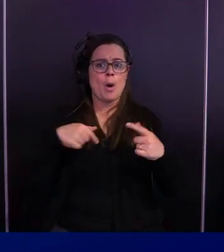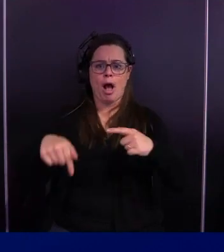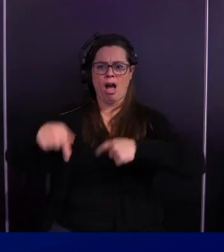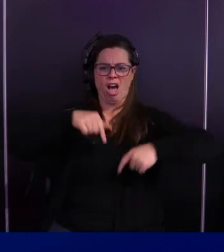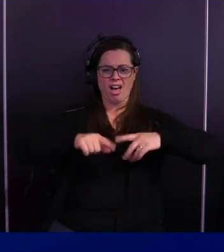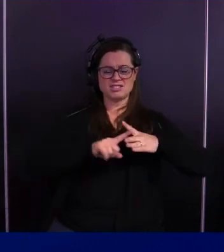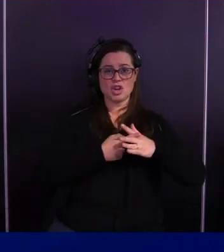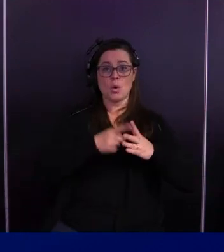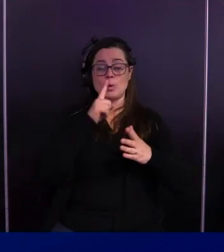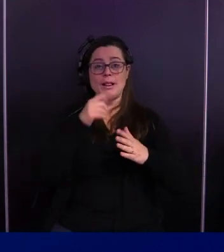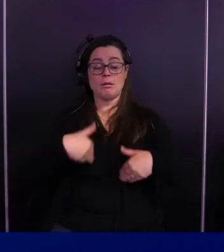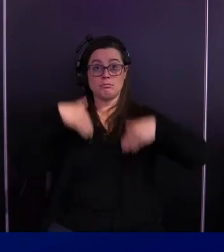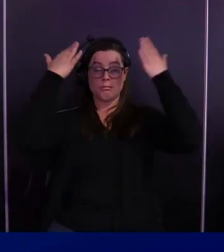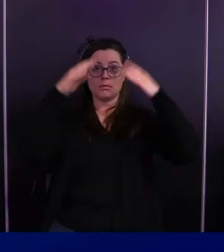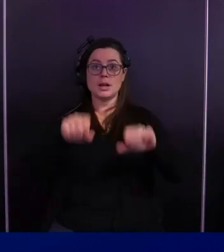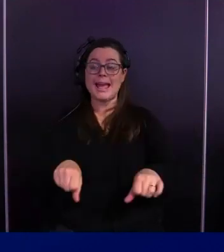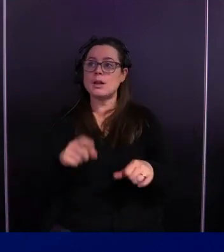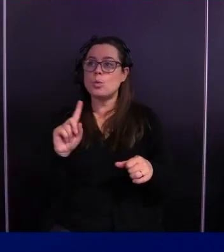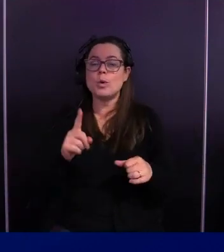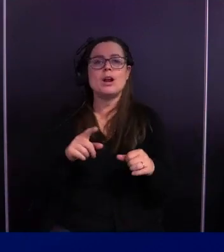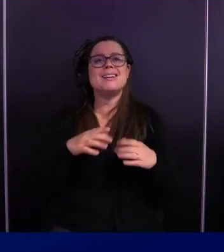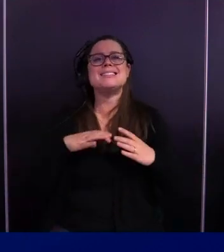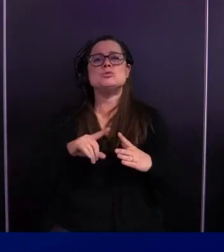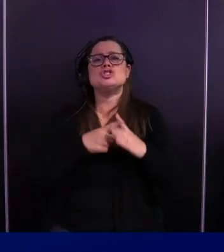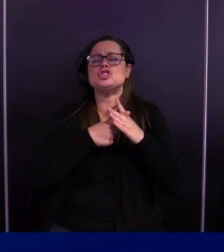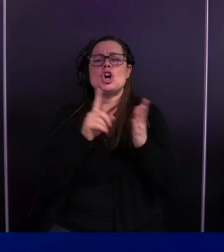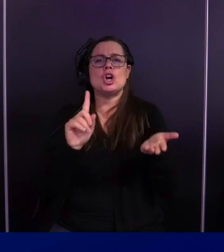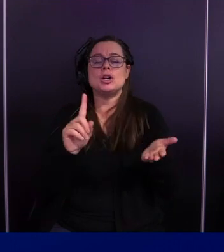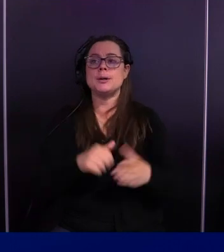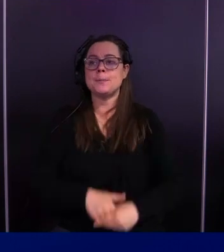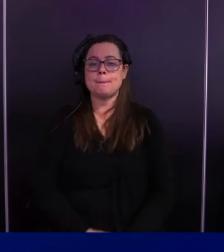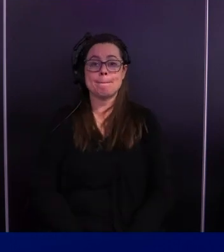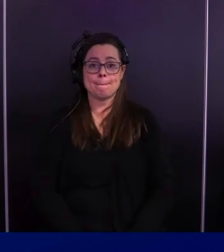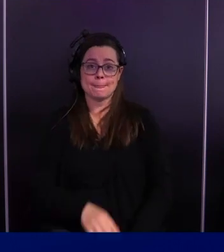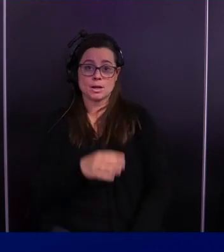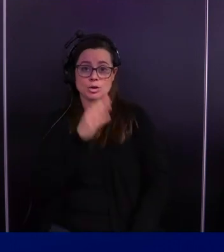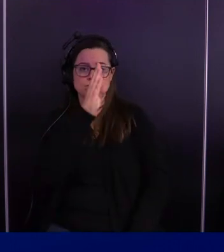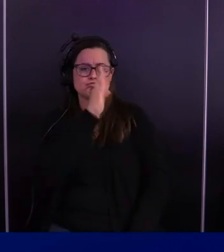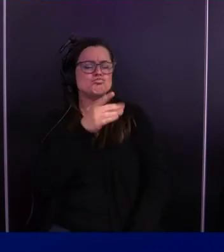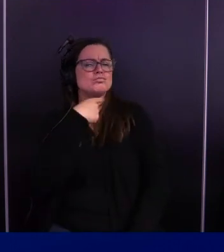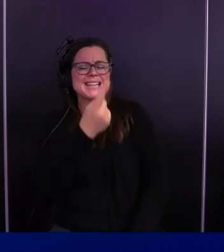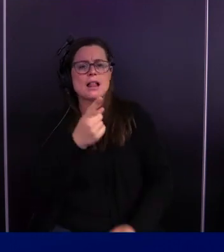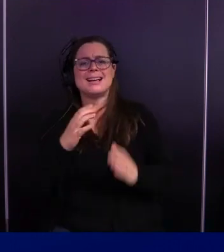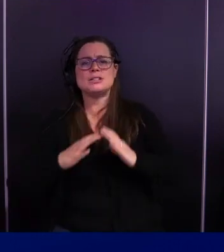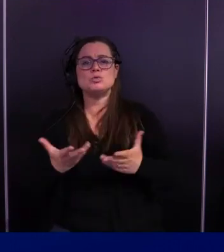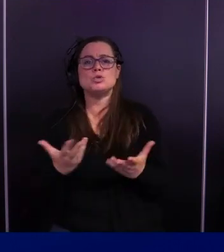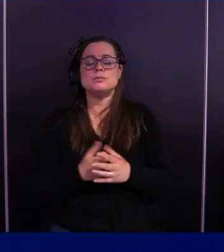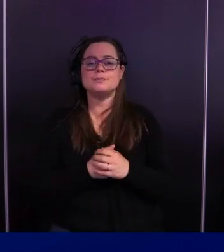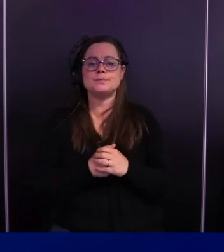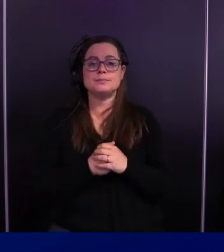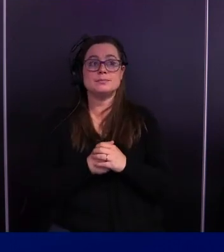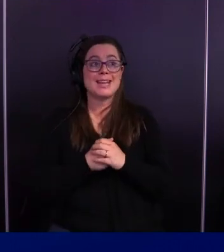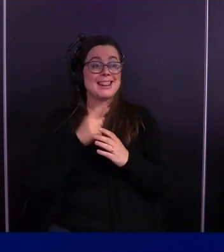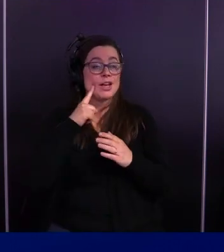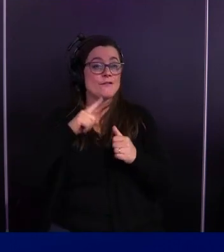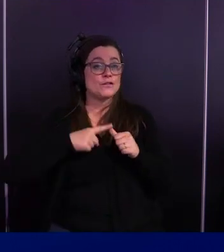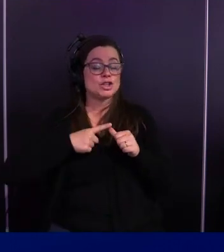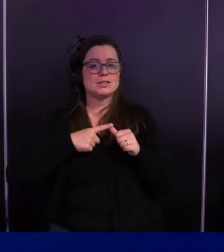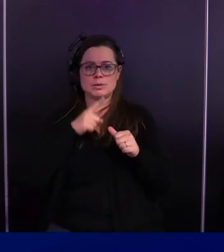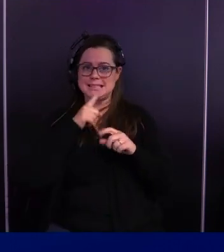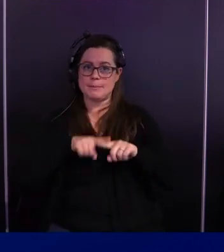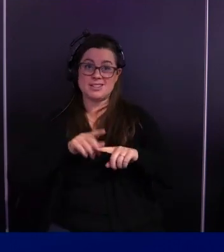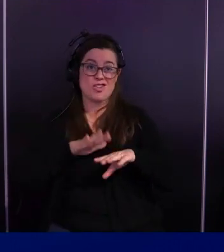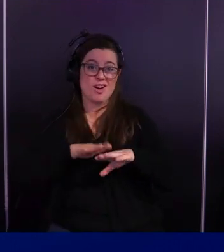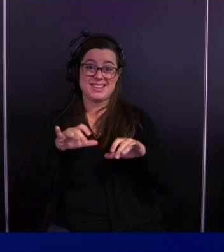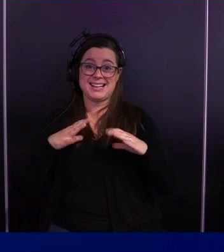right? Yeah. Where do they start? What do you tell a customer that says that to you? I think number one, depending on the size of the customer, because